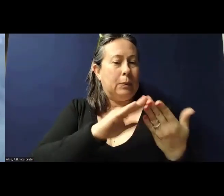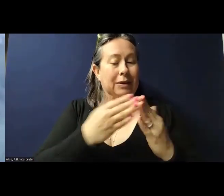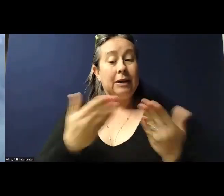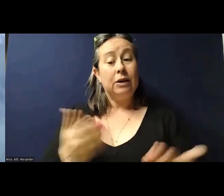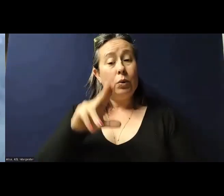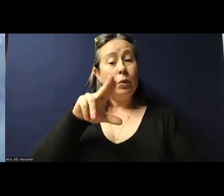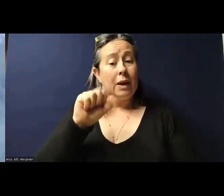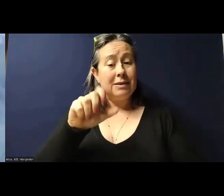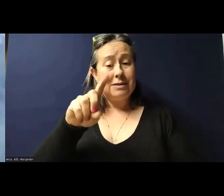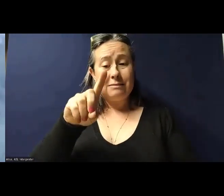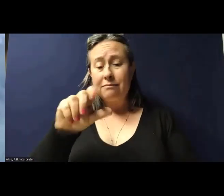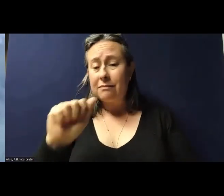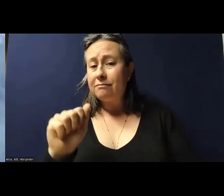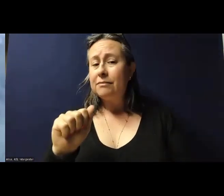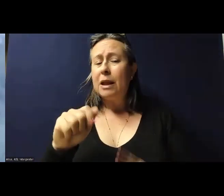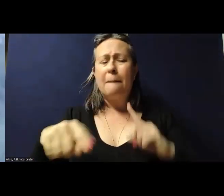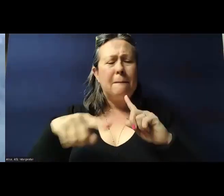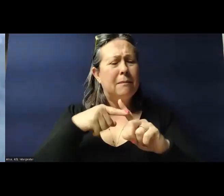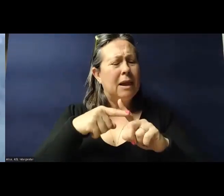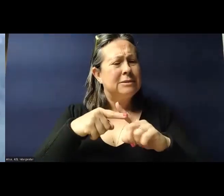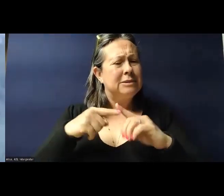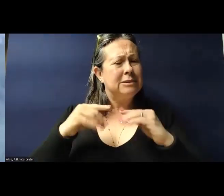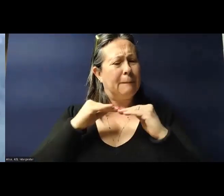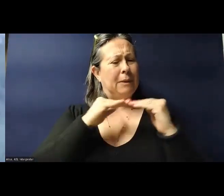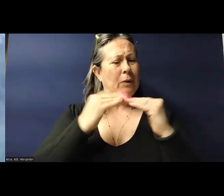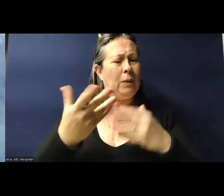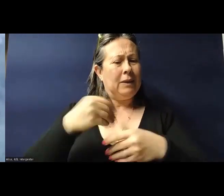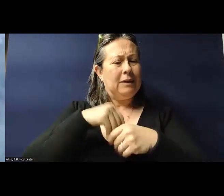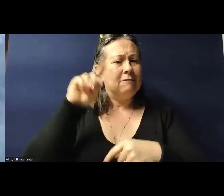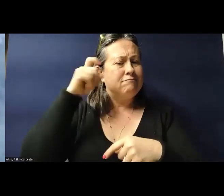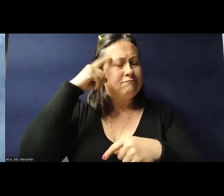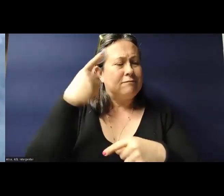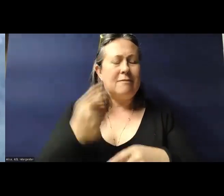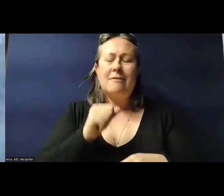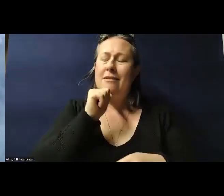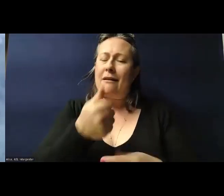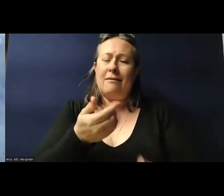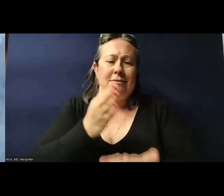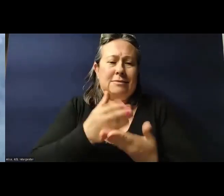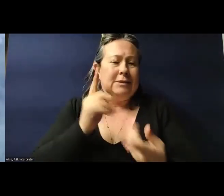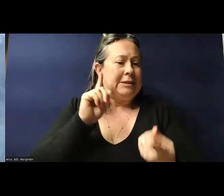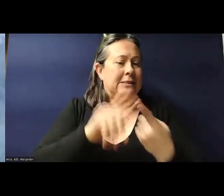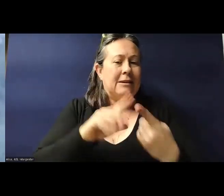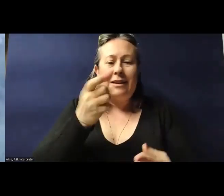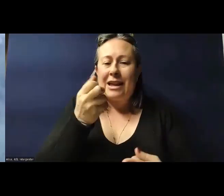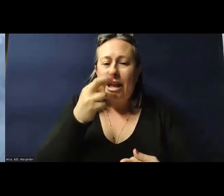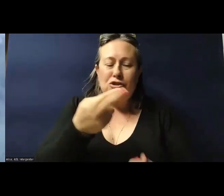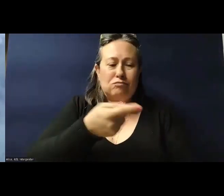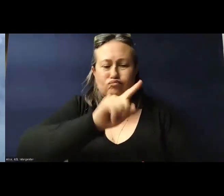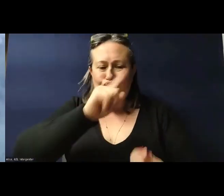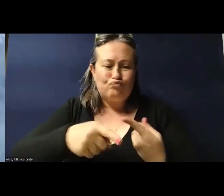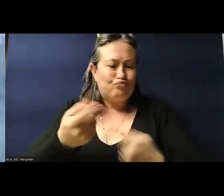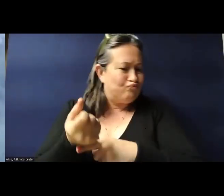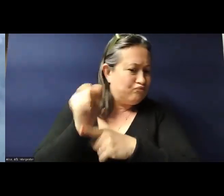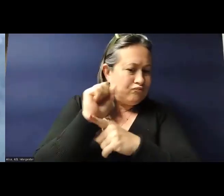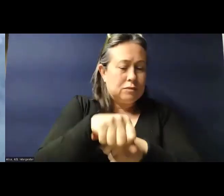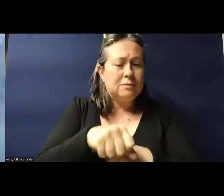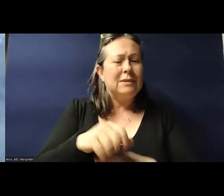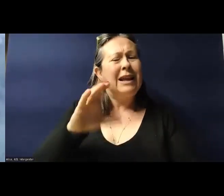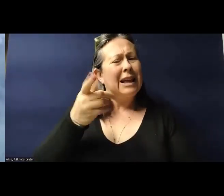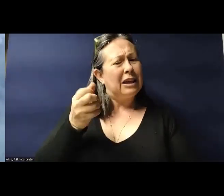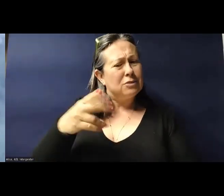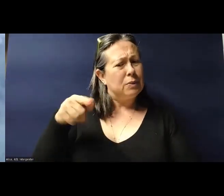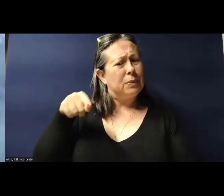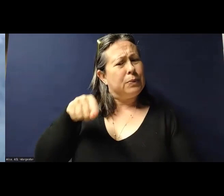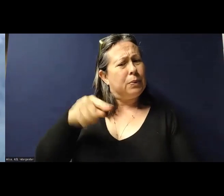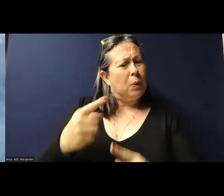and our colleagues throughout government won't rest until cancer is defeated comprehensively. Cancer is one of the biggest health